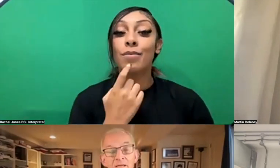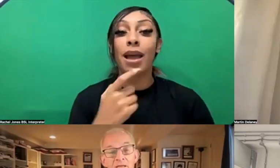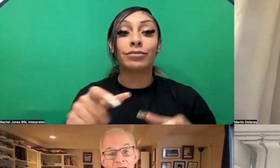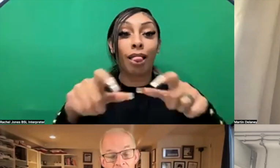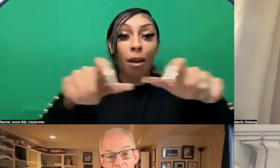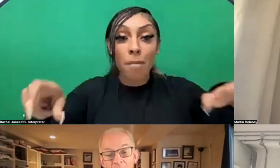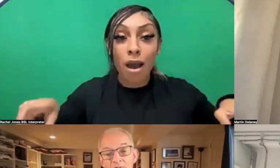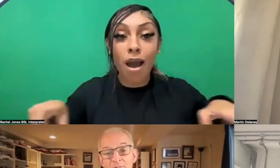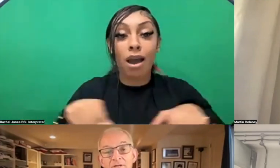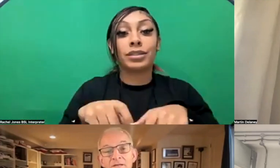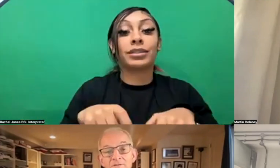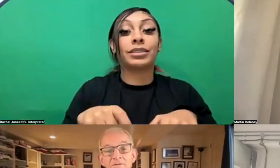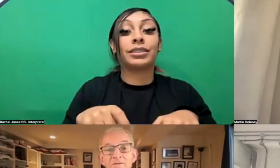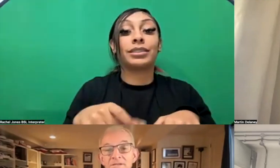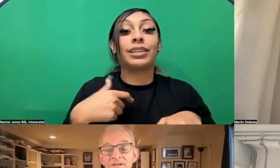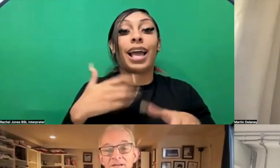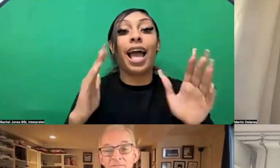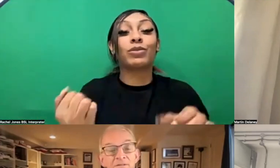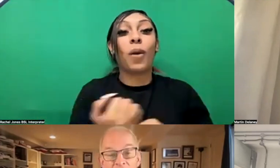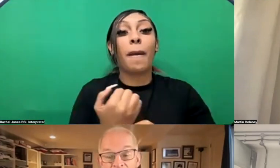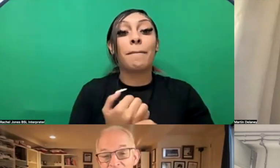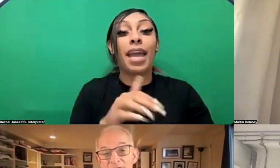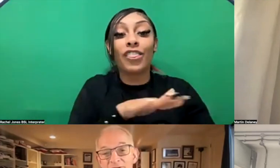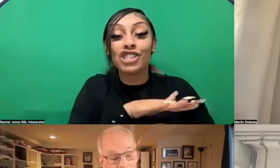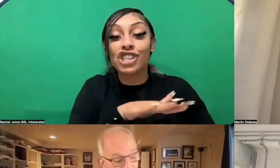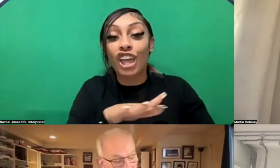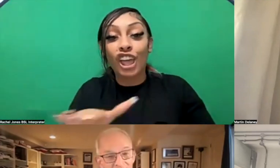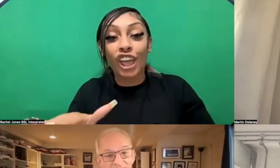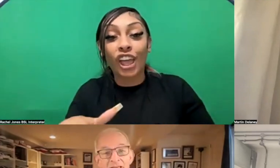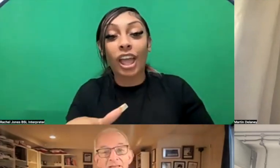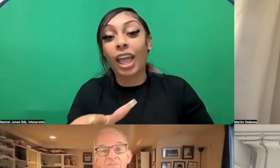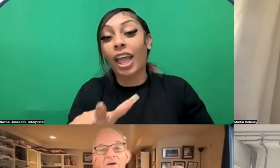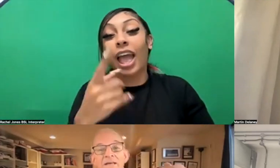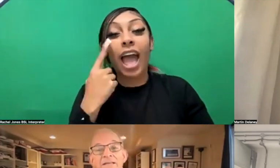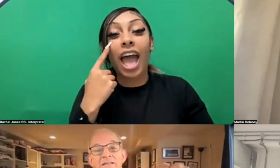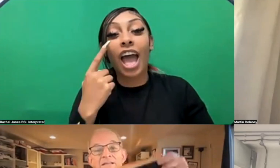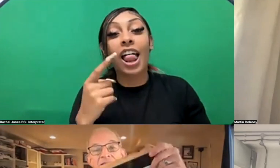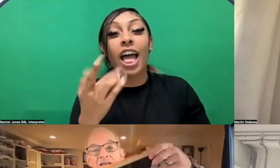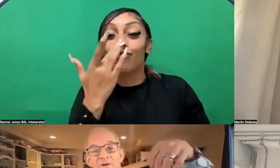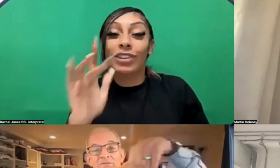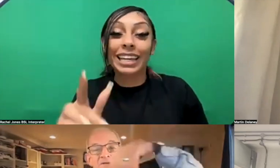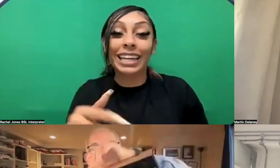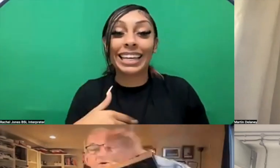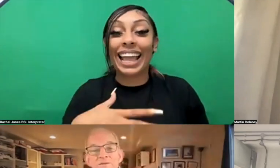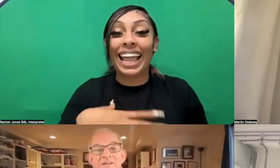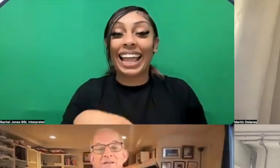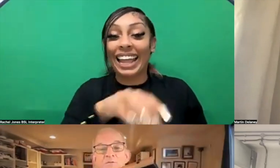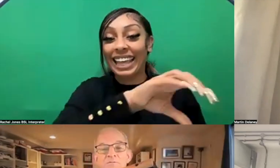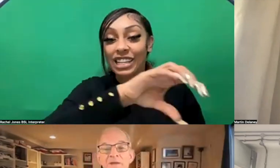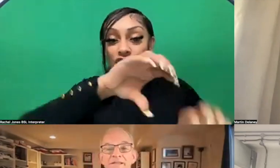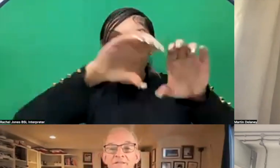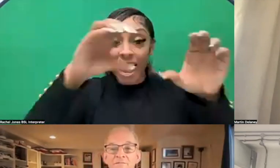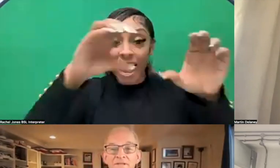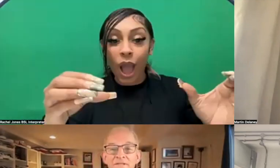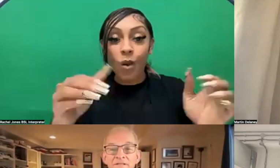the silicone rubber touch surface. But there are tricks you can use. Like I needed these nice rounded corners which